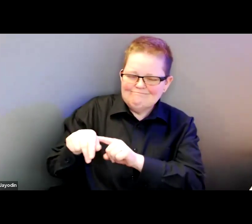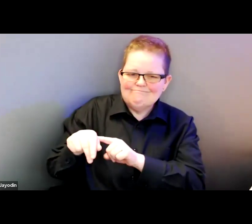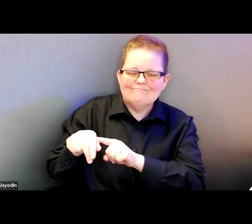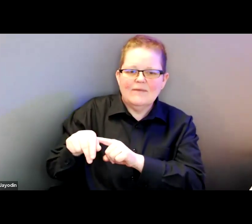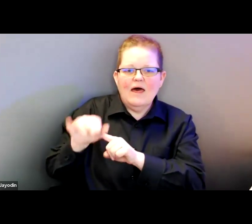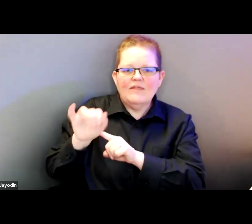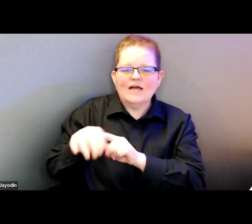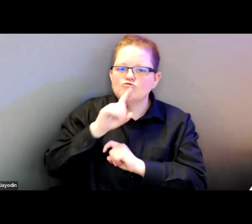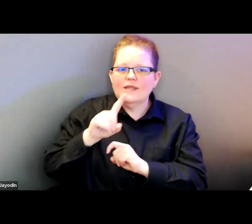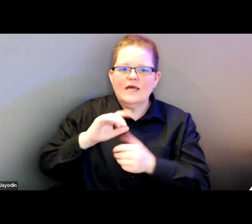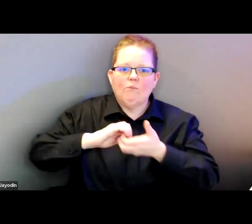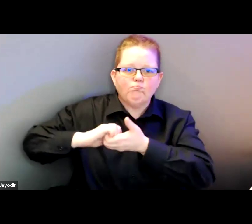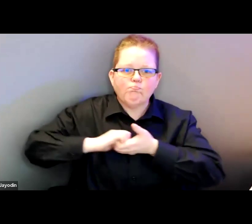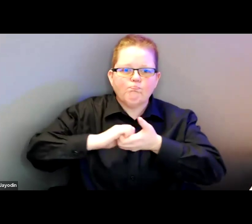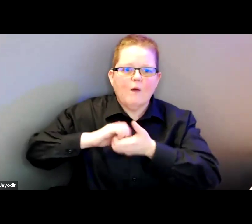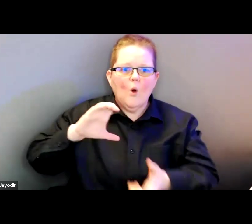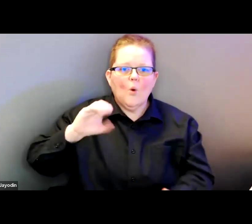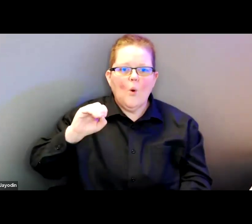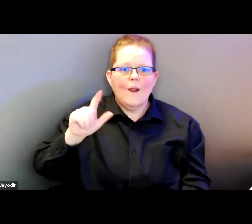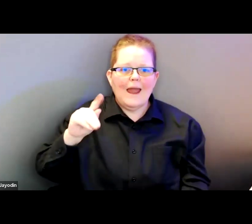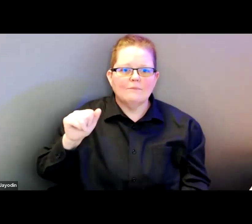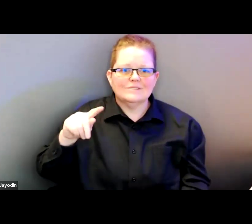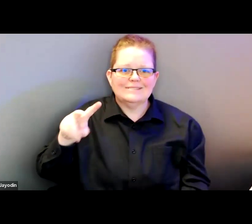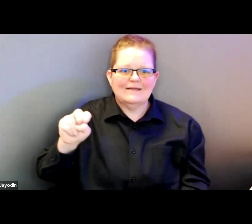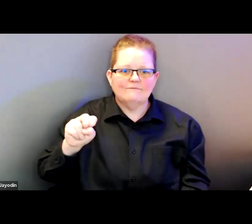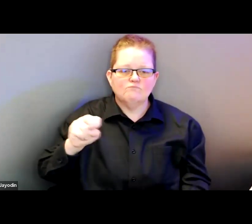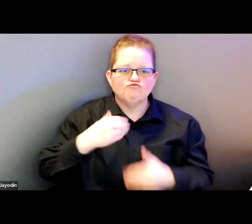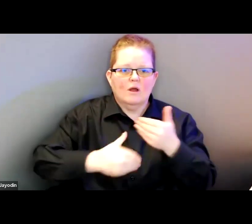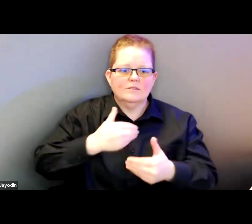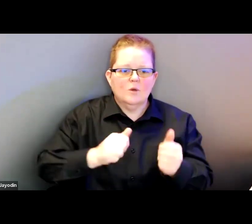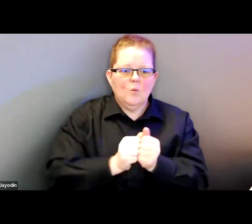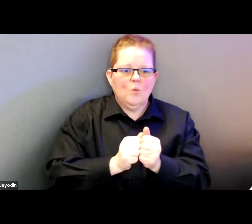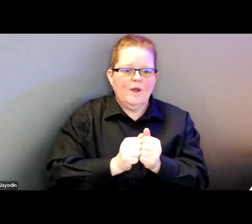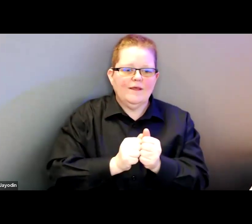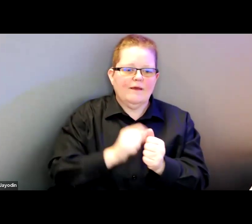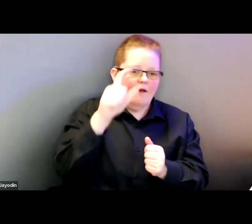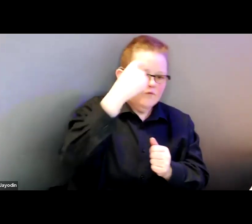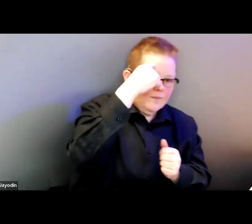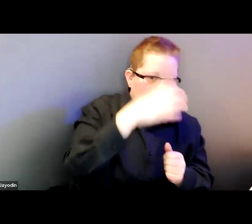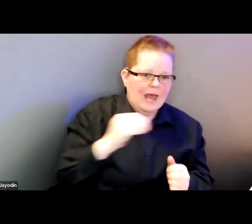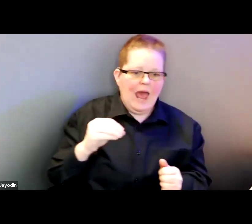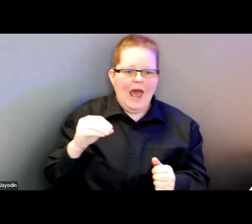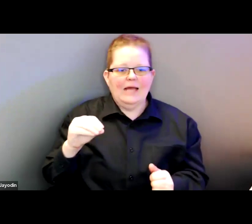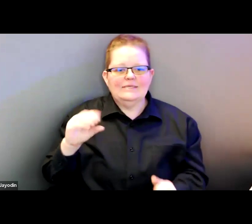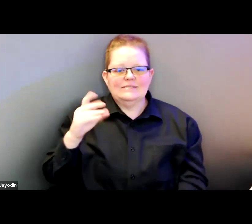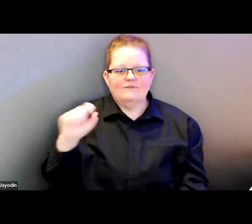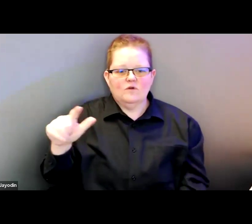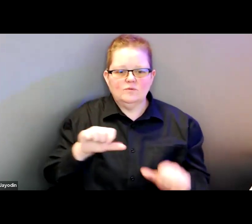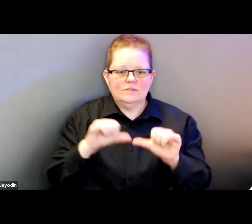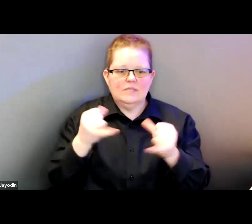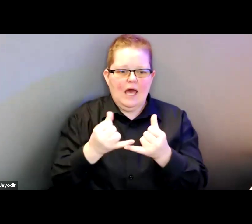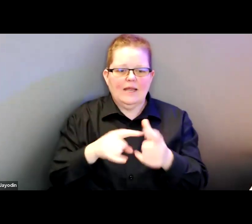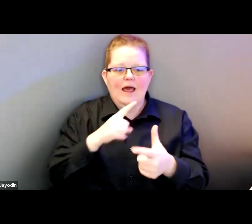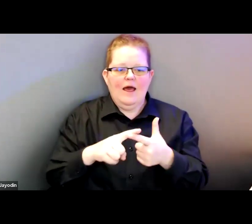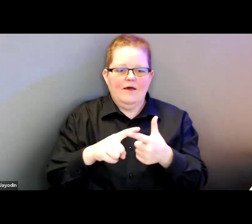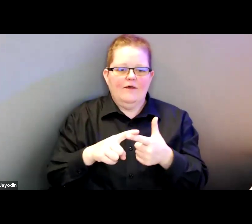collaborative process between the US government and civil society to go and create a series of recommendations that then go through a bureaucratic process.